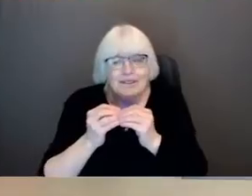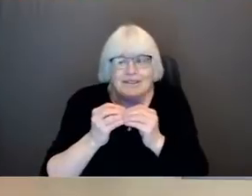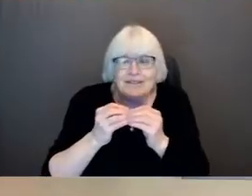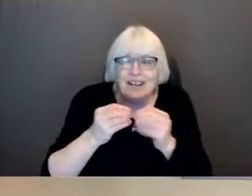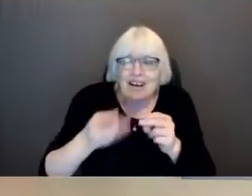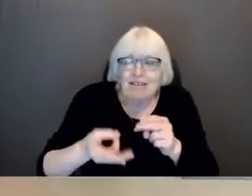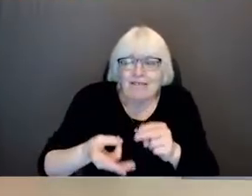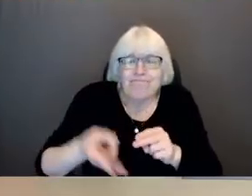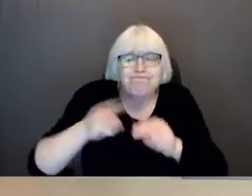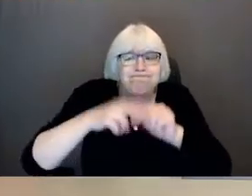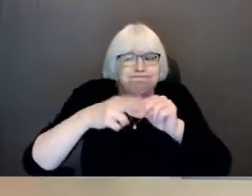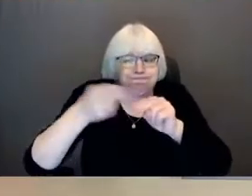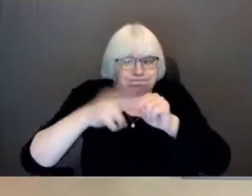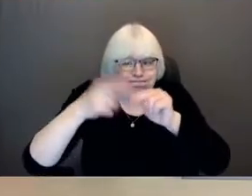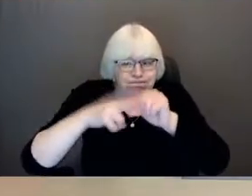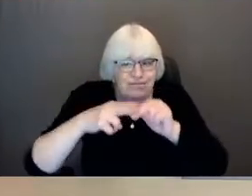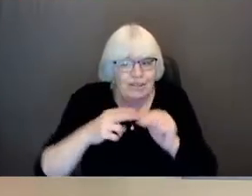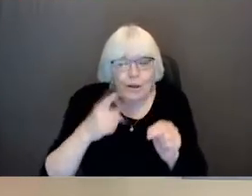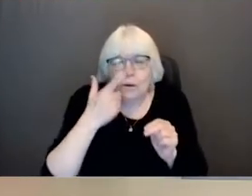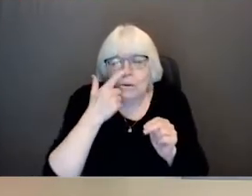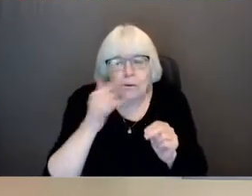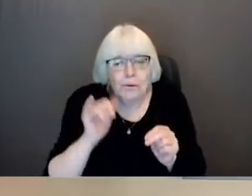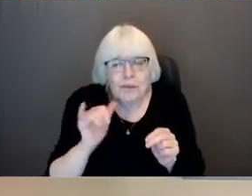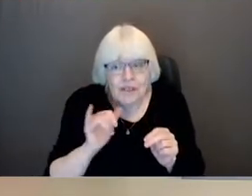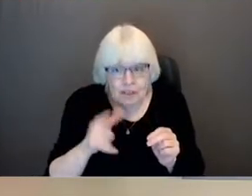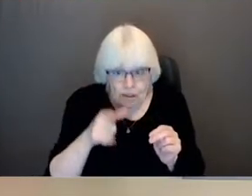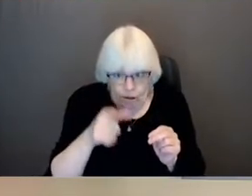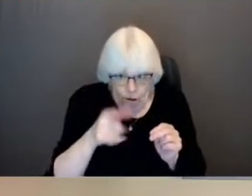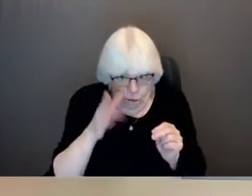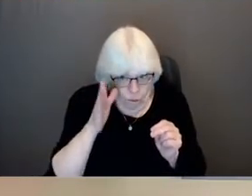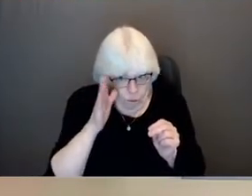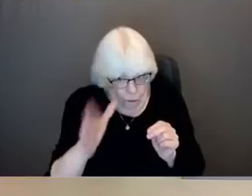have not had the numbers which allow us to,